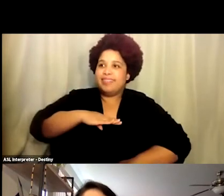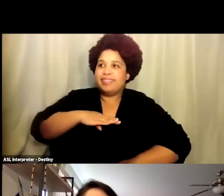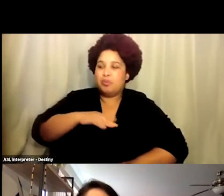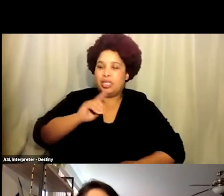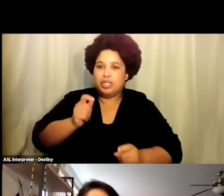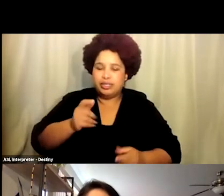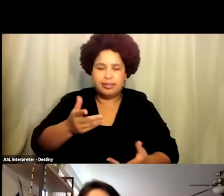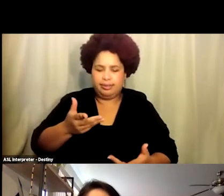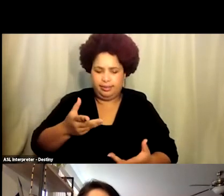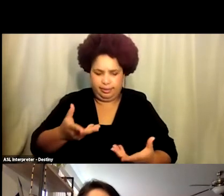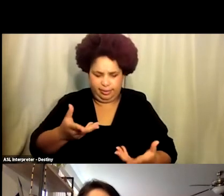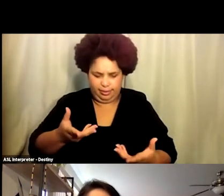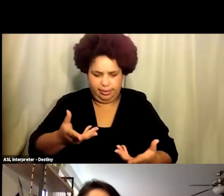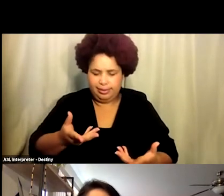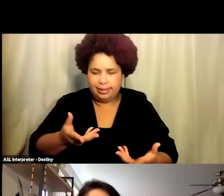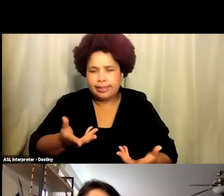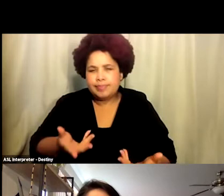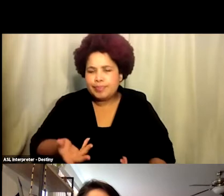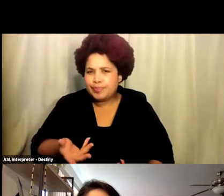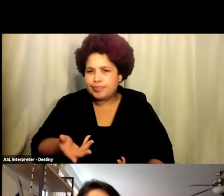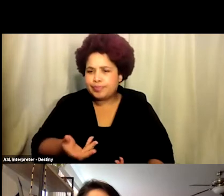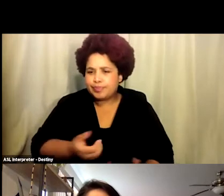change. So